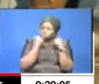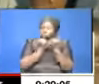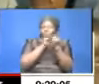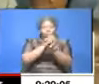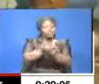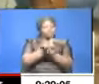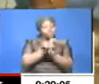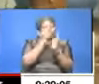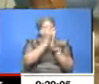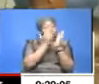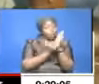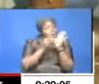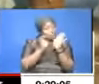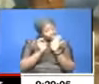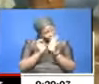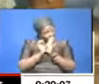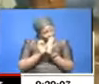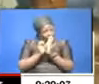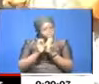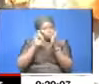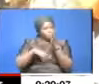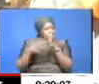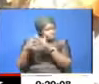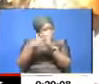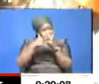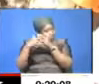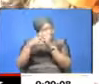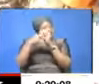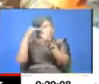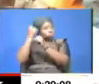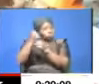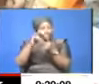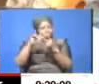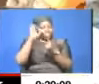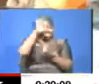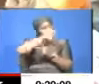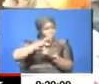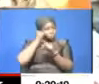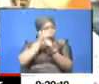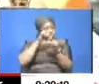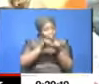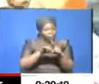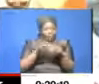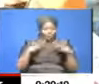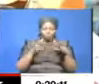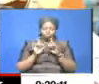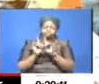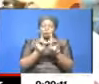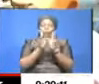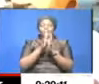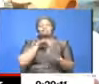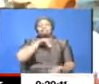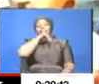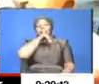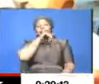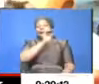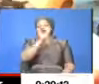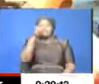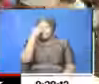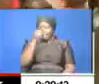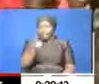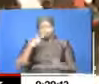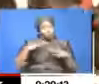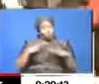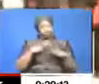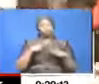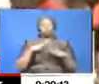kule Marekani, kule bara ya Ulaya. Those accompanying Odinga urging Kajiado residents to avoid being hoodwinked